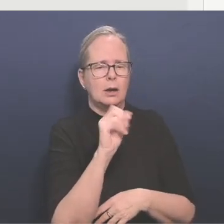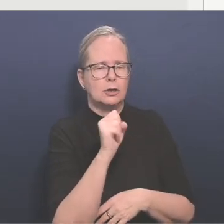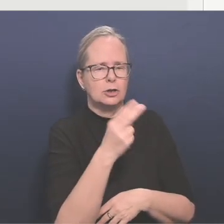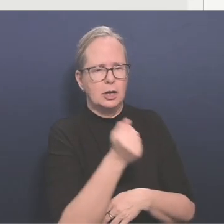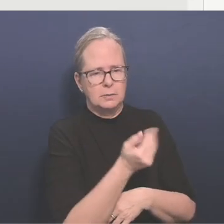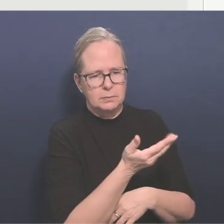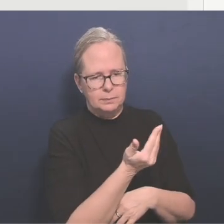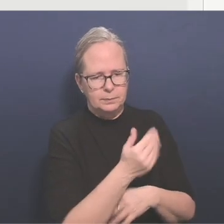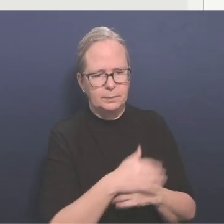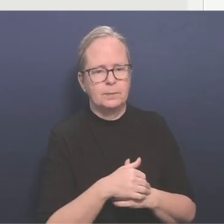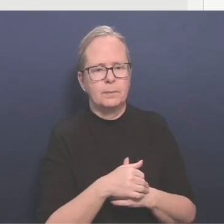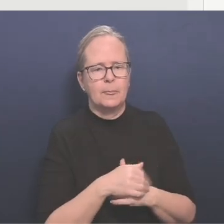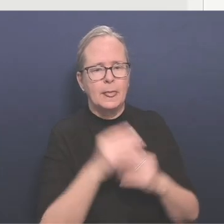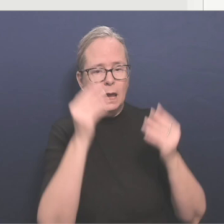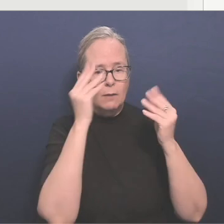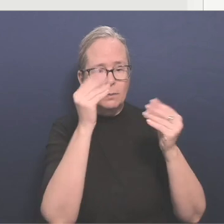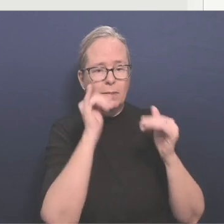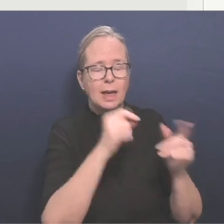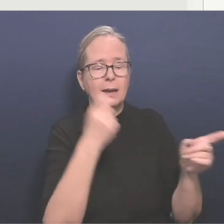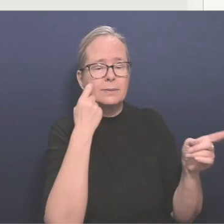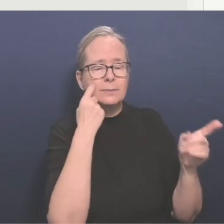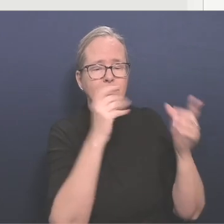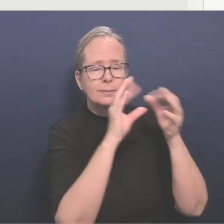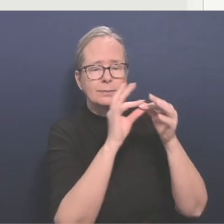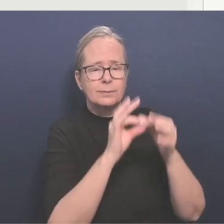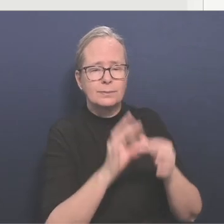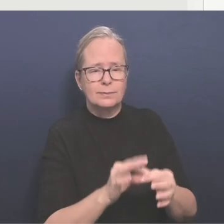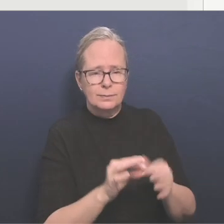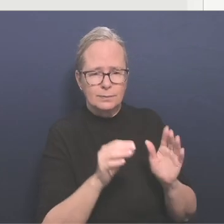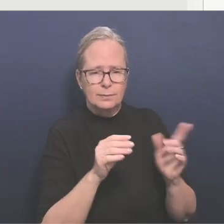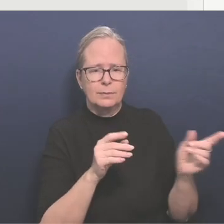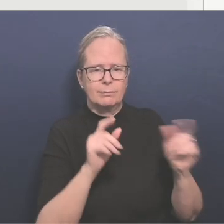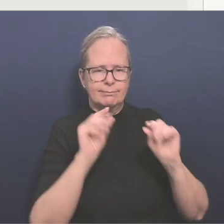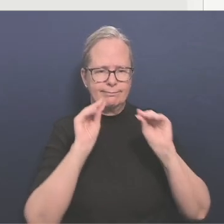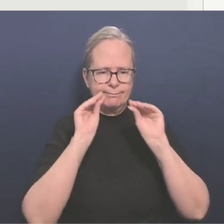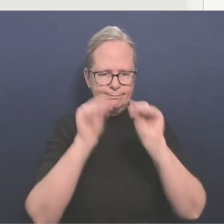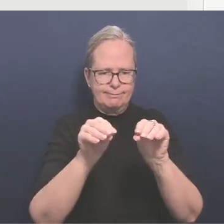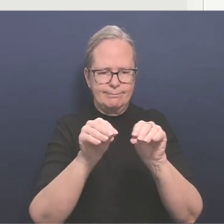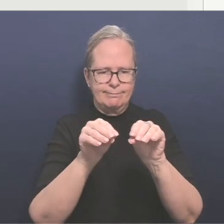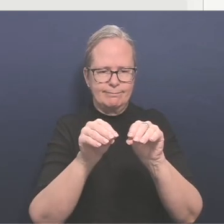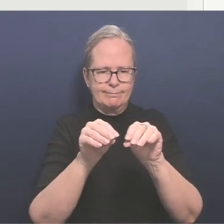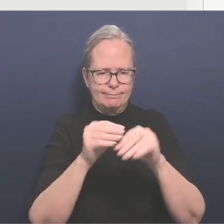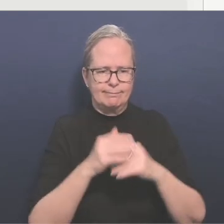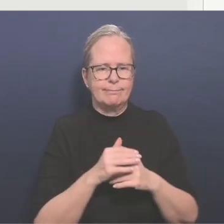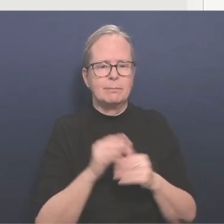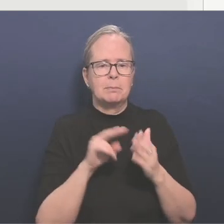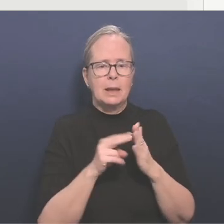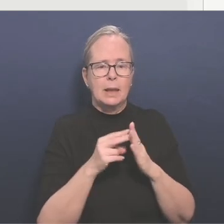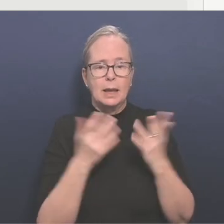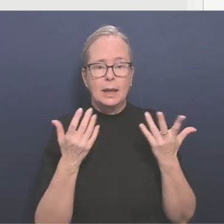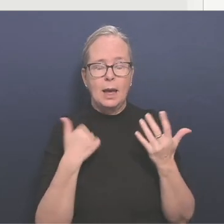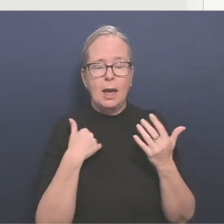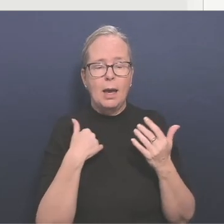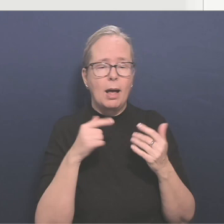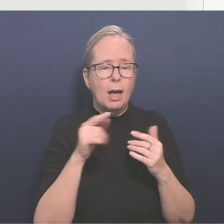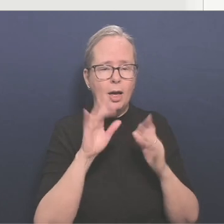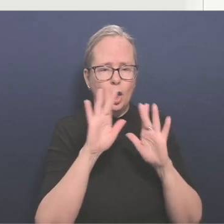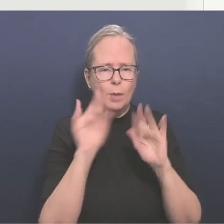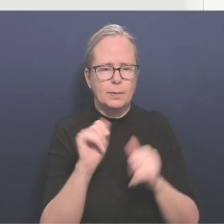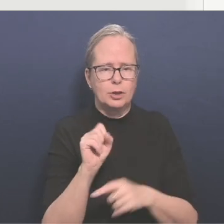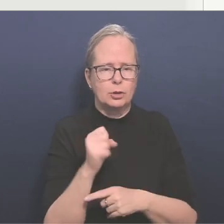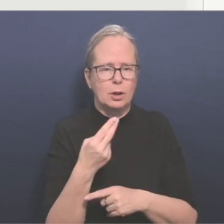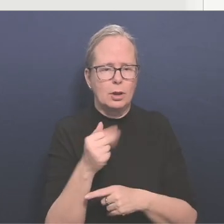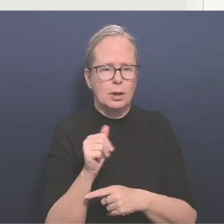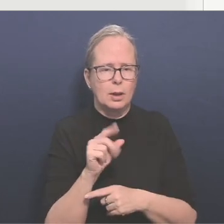Aisha. So this is a list of all the benefits, the 38 benefits. And sorry, let me go up there. So